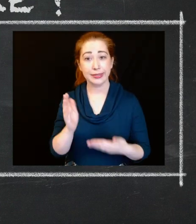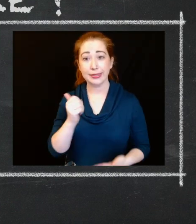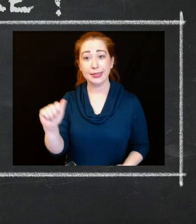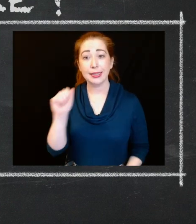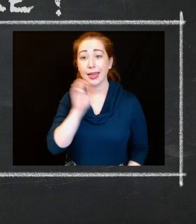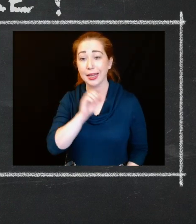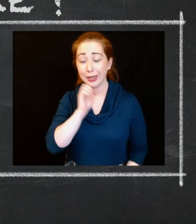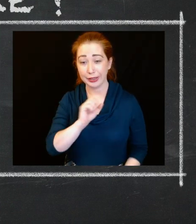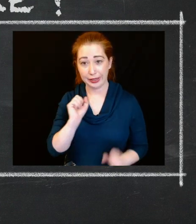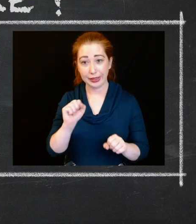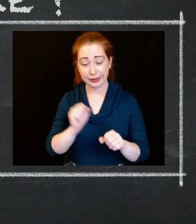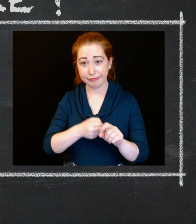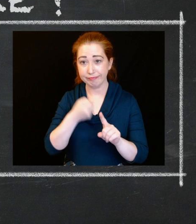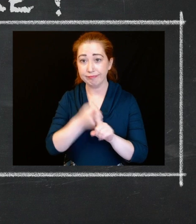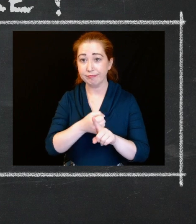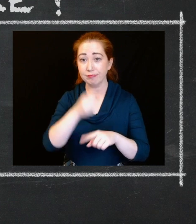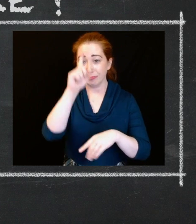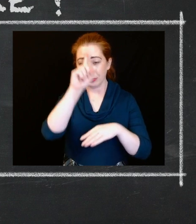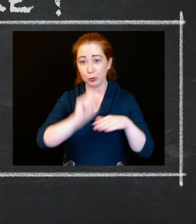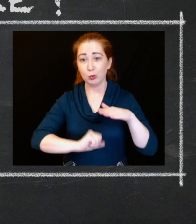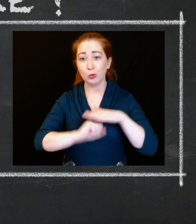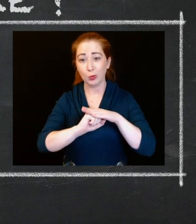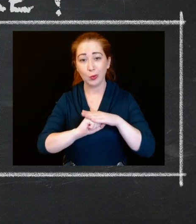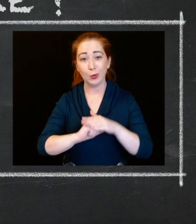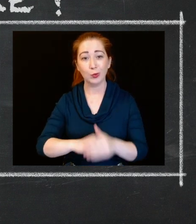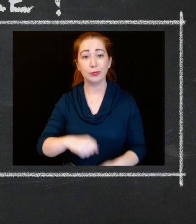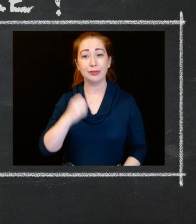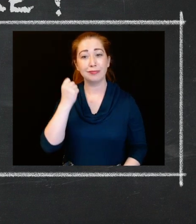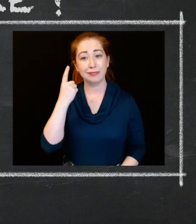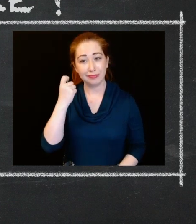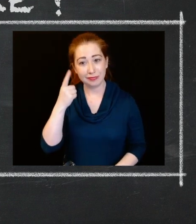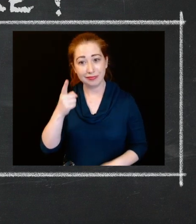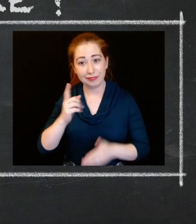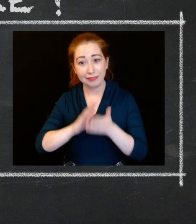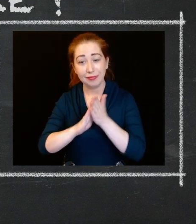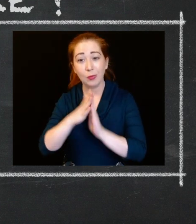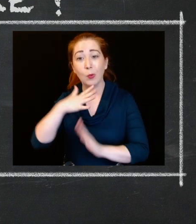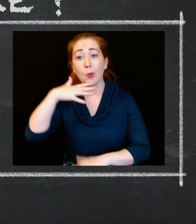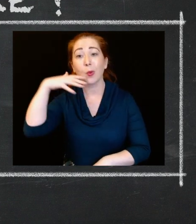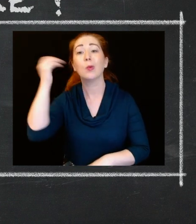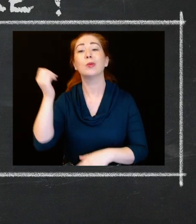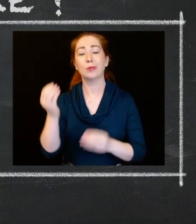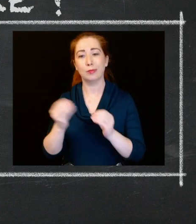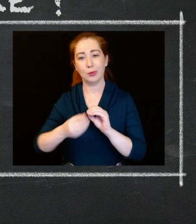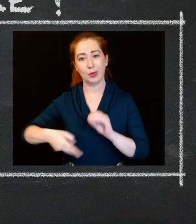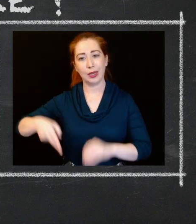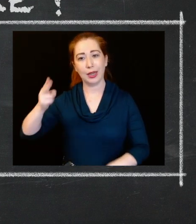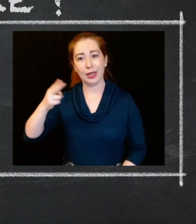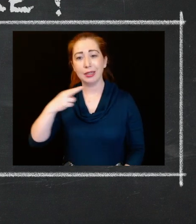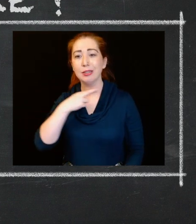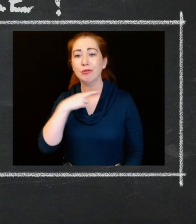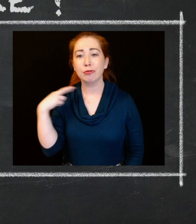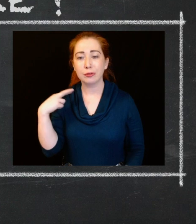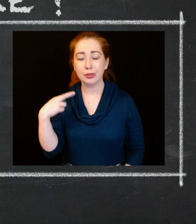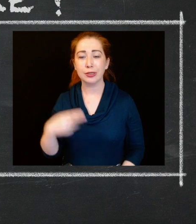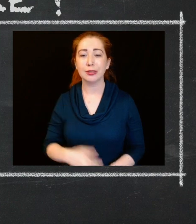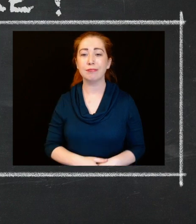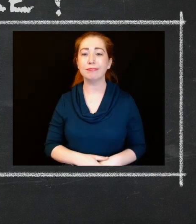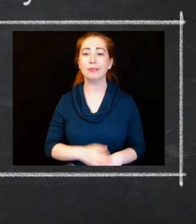Anyone at any age can have a stroke, though the risk for stroke increases as you get